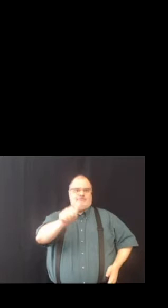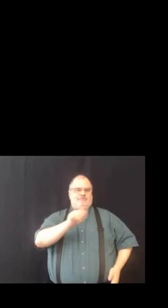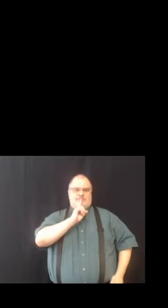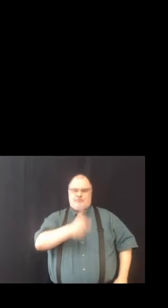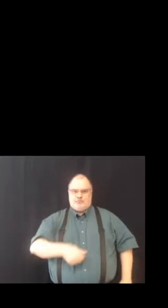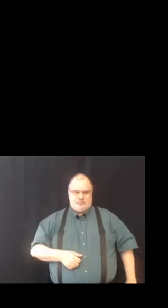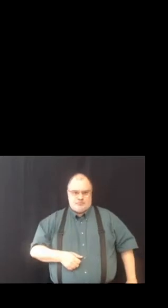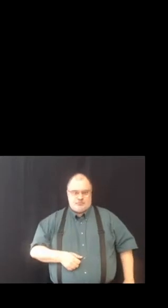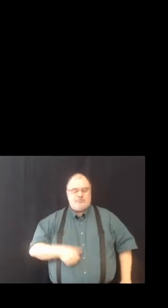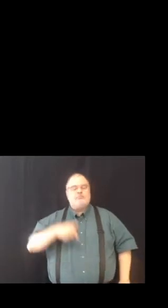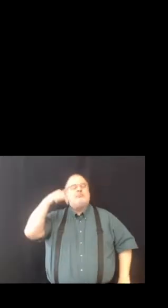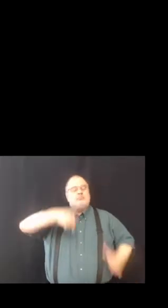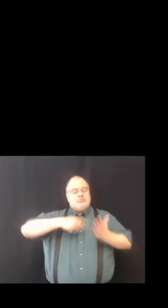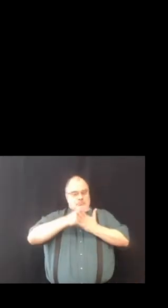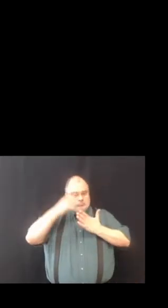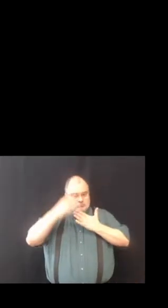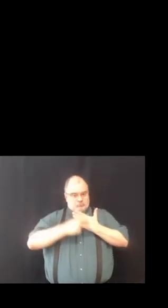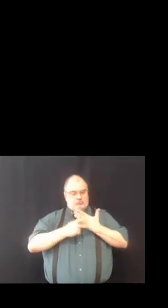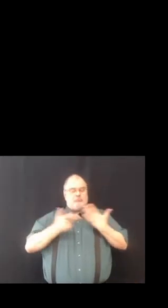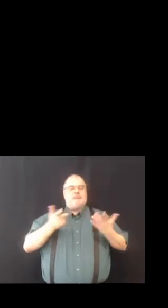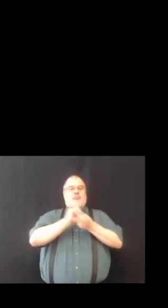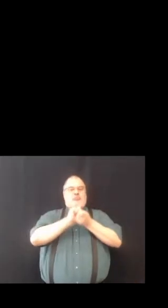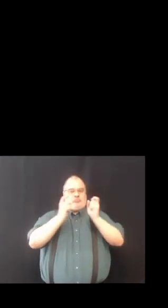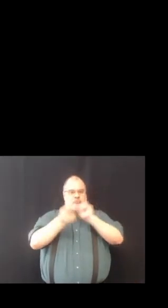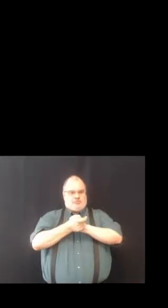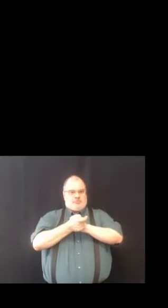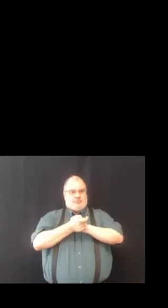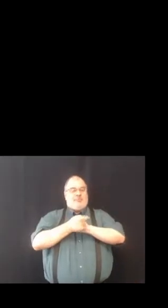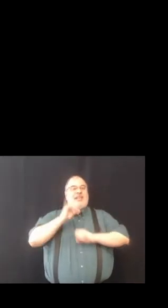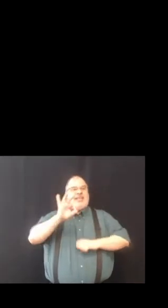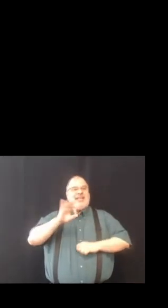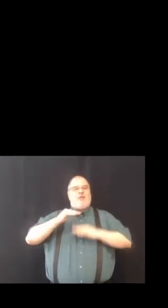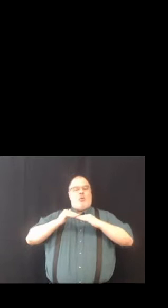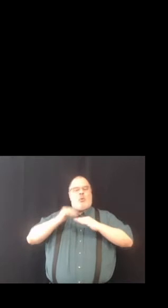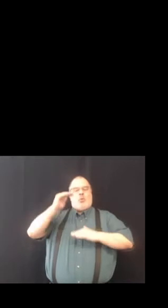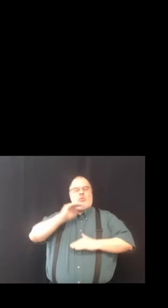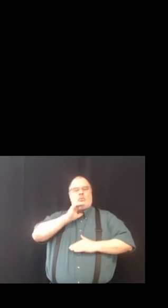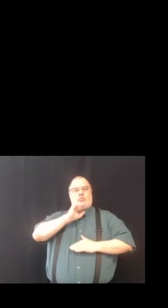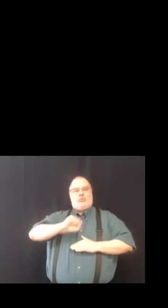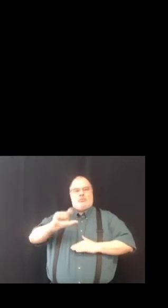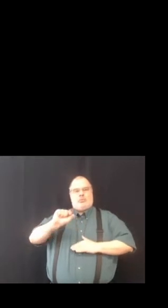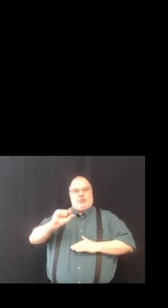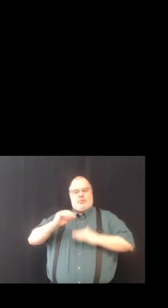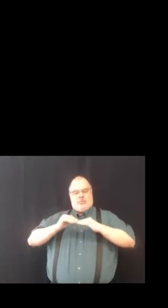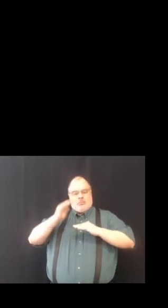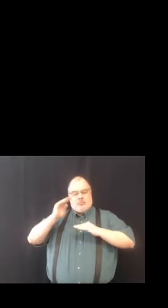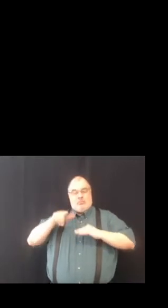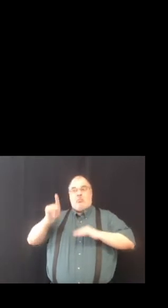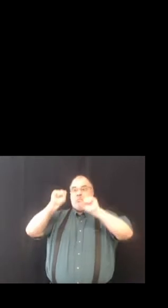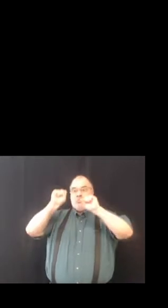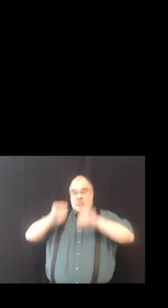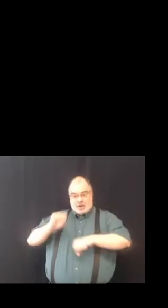available, or this eligibility change has been made for individuals who are 21 years and older. You're allowed to work when you're enrolled